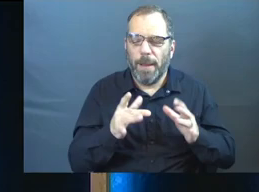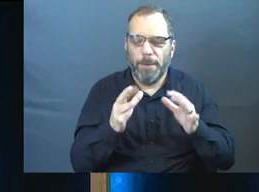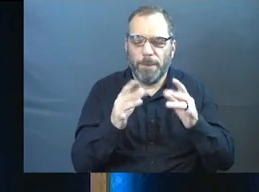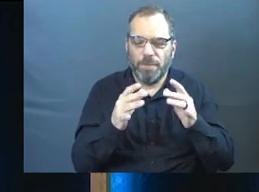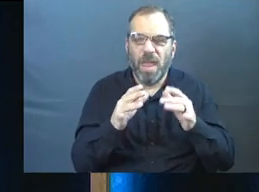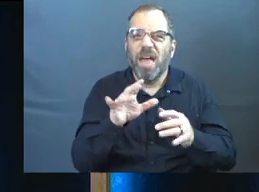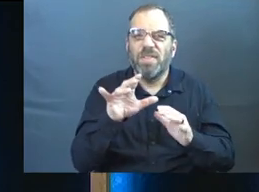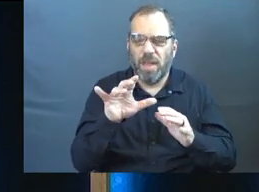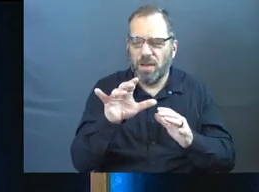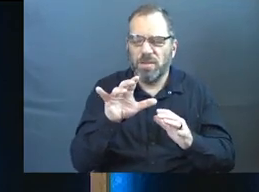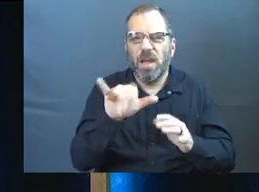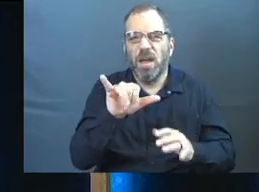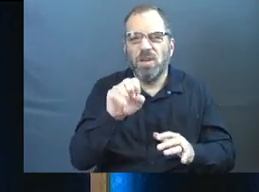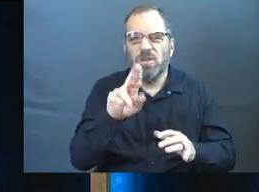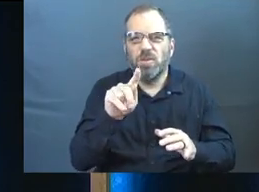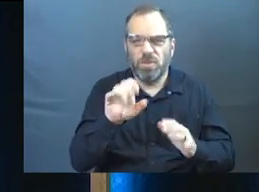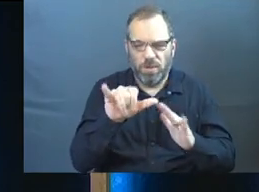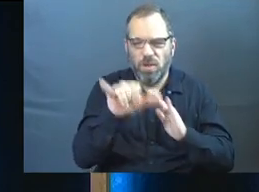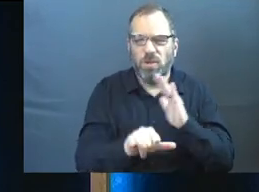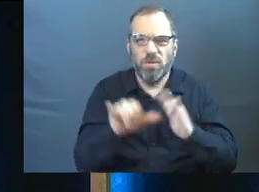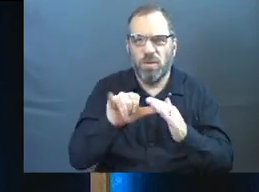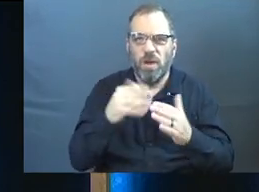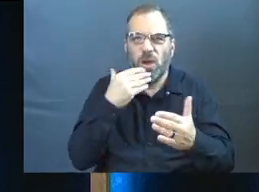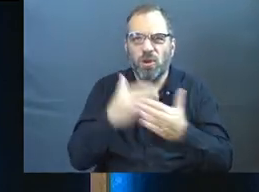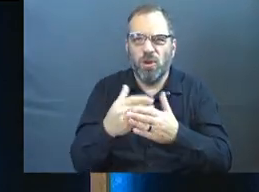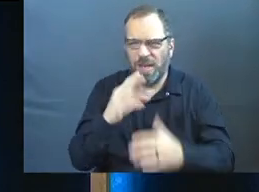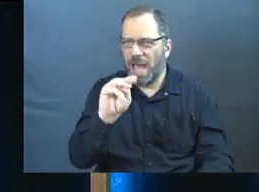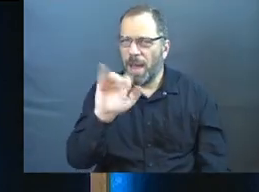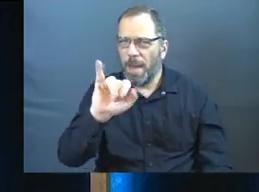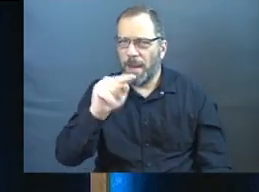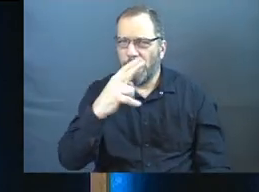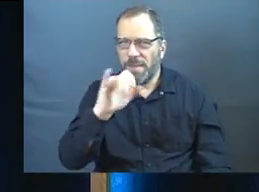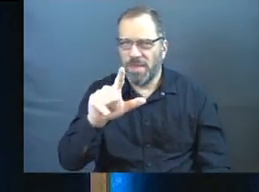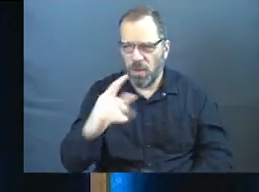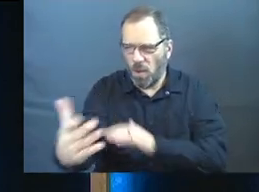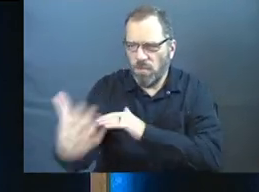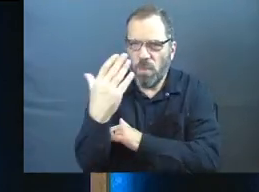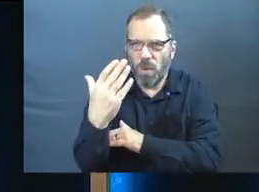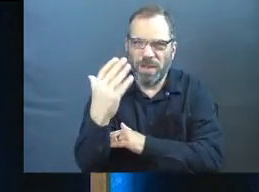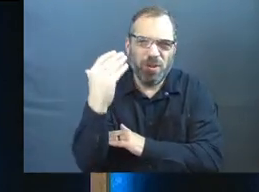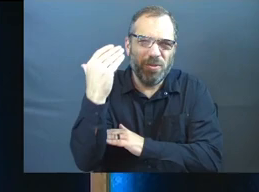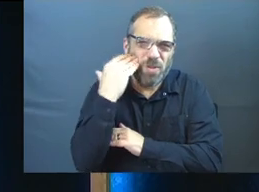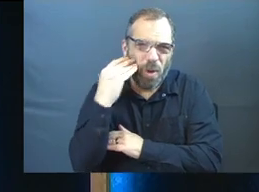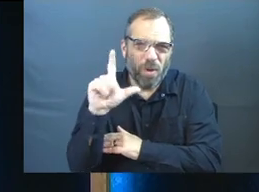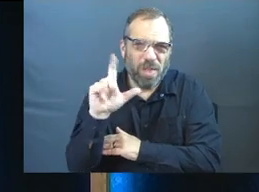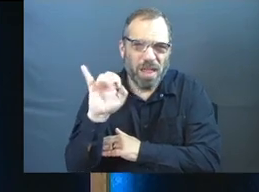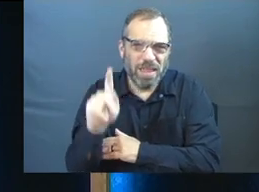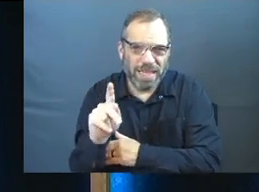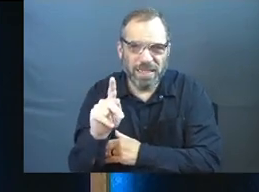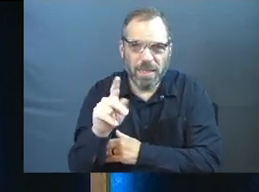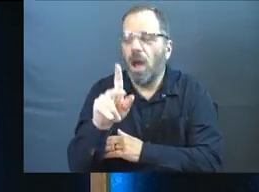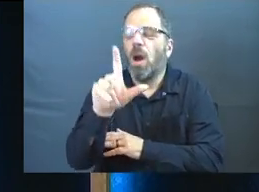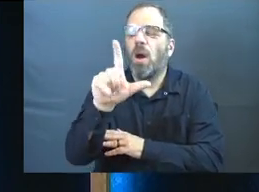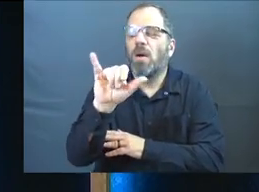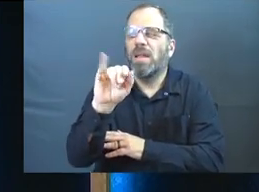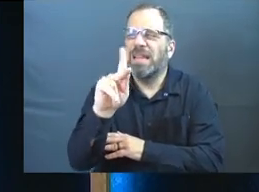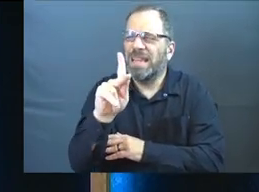There's a YouTube channel called Good Mythical Morning, and if you're a fan of Good Mythical Morning, you might know Link. And Link sits